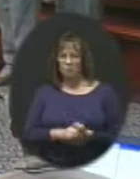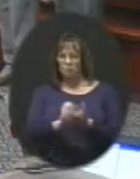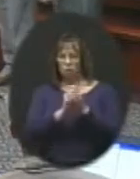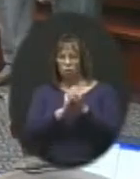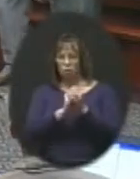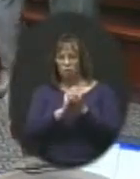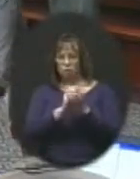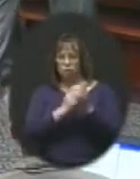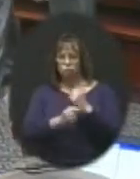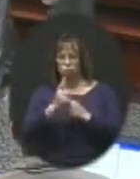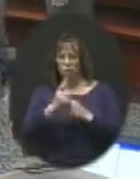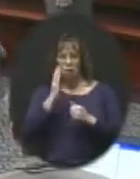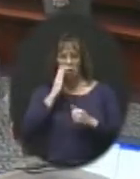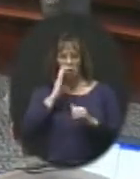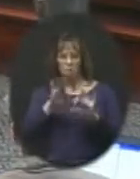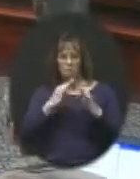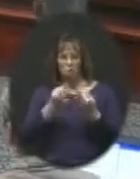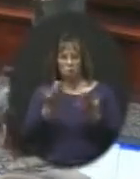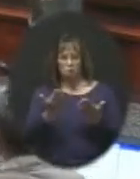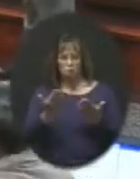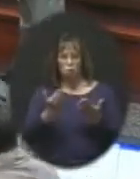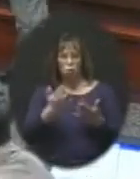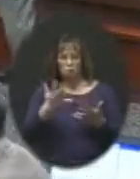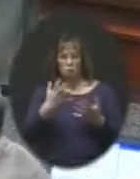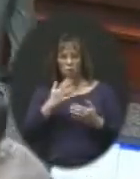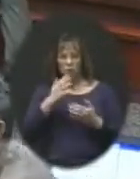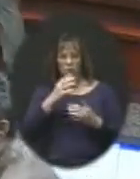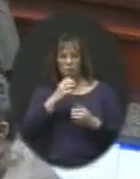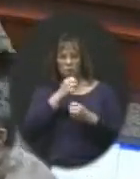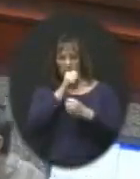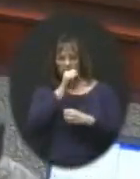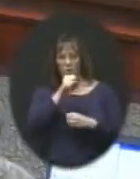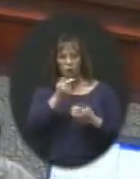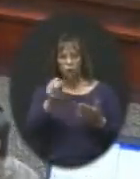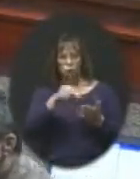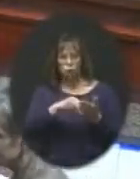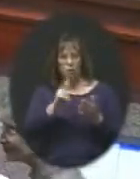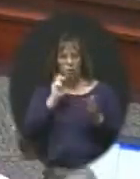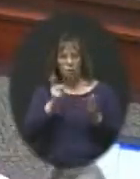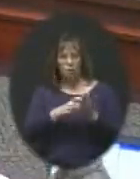Congratulations to each of you. And I know your families are here tonight. We'd love for them to stand and be recognized as well.